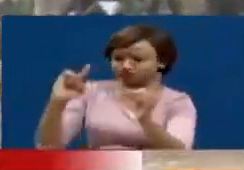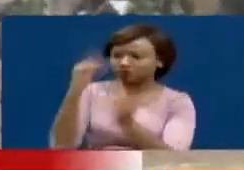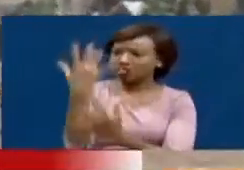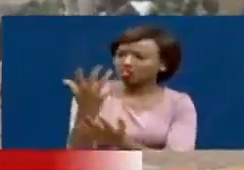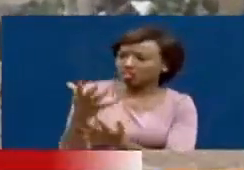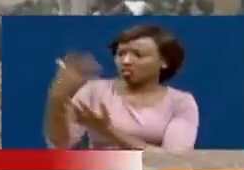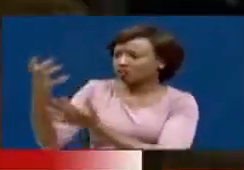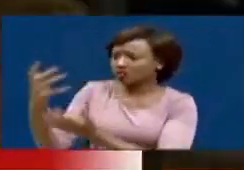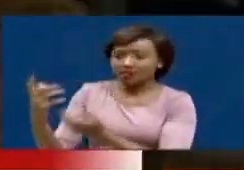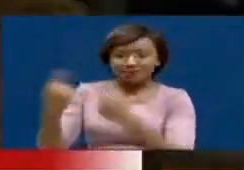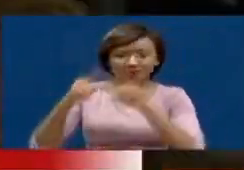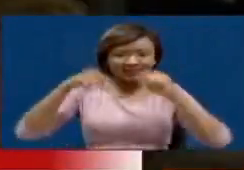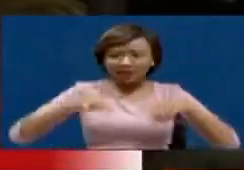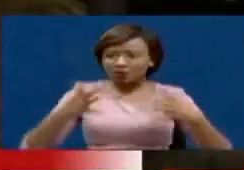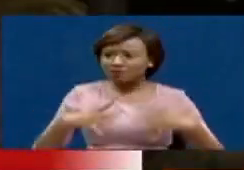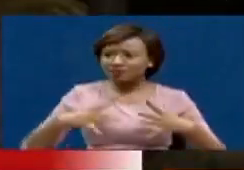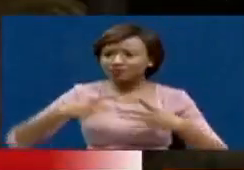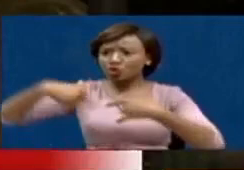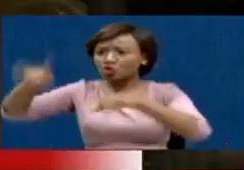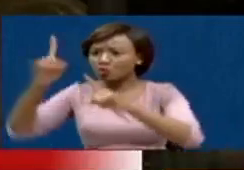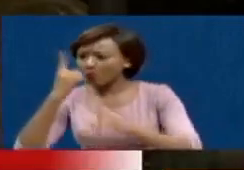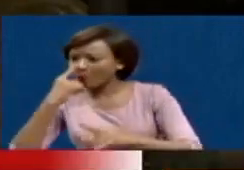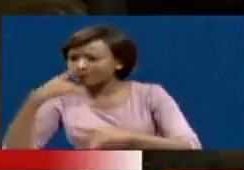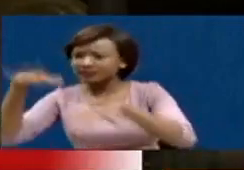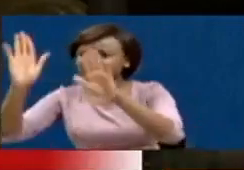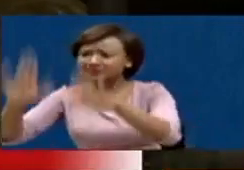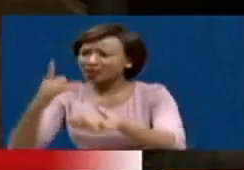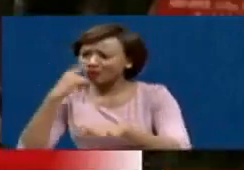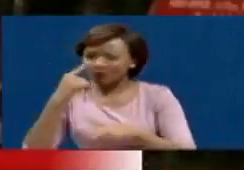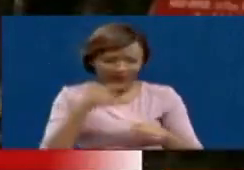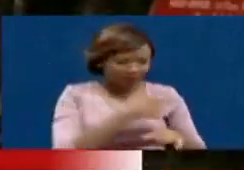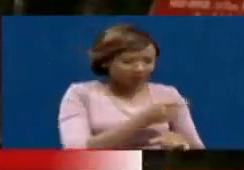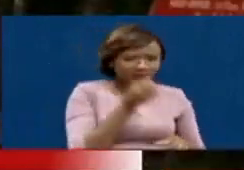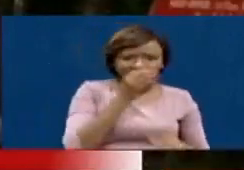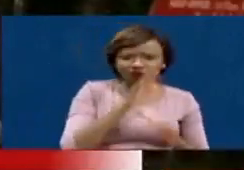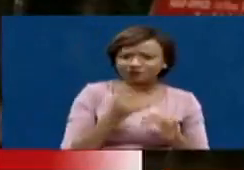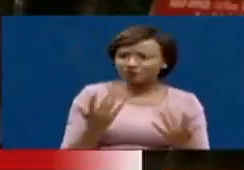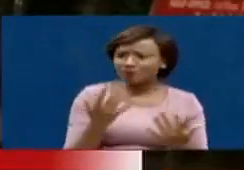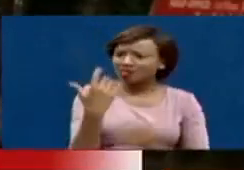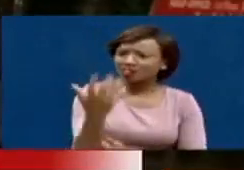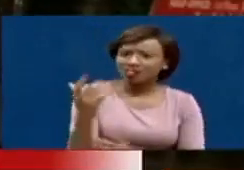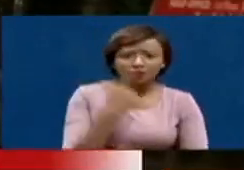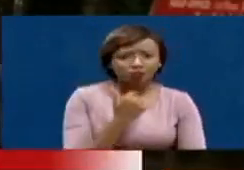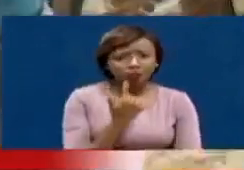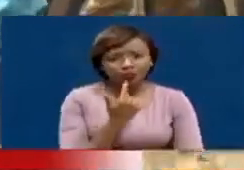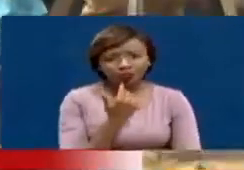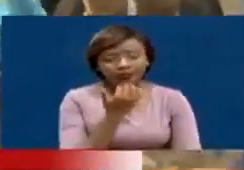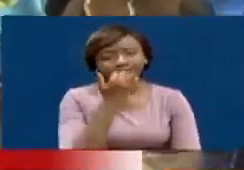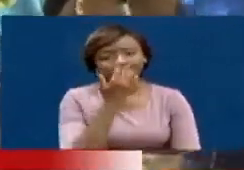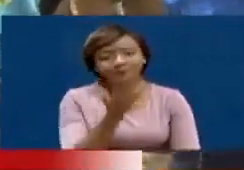taking people away from the city and into their homes, so has been the difficulty in finding well-wishers who will offer food.